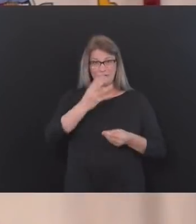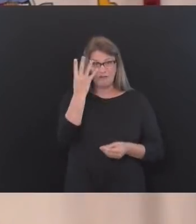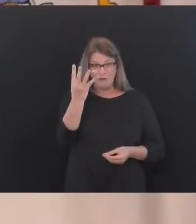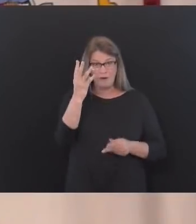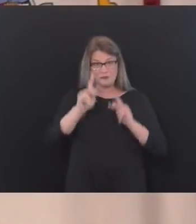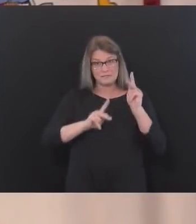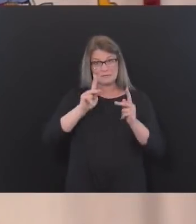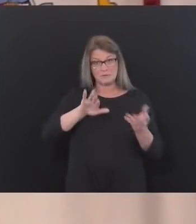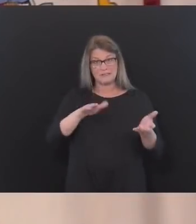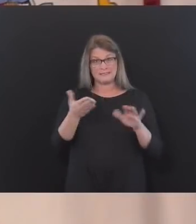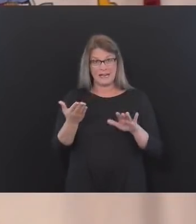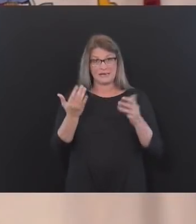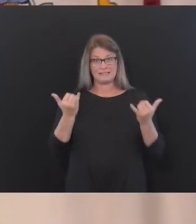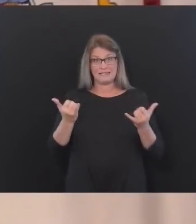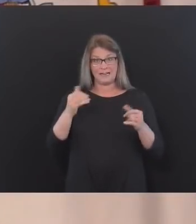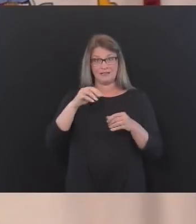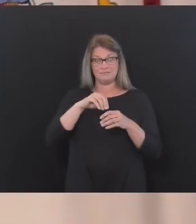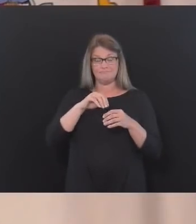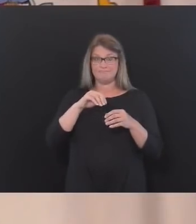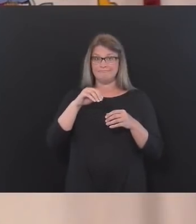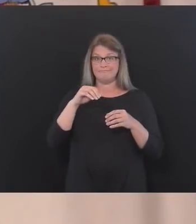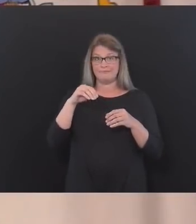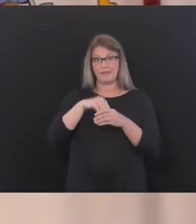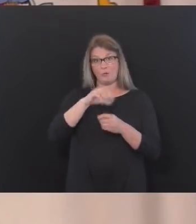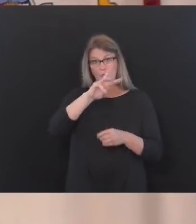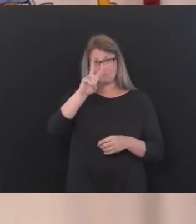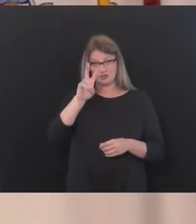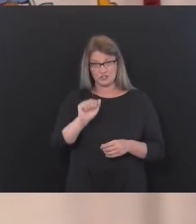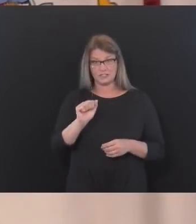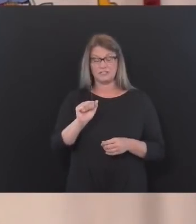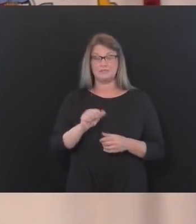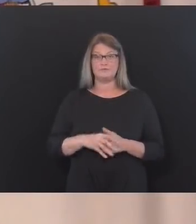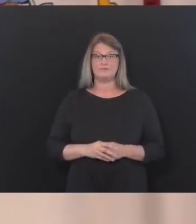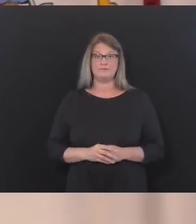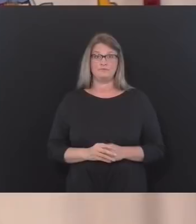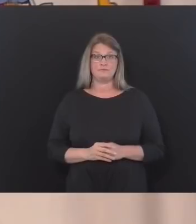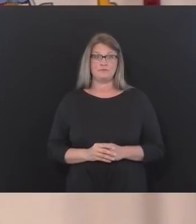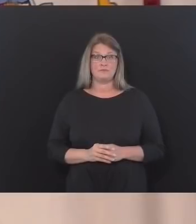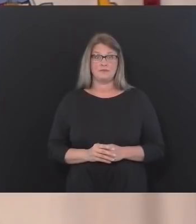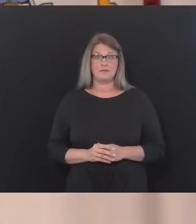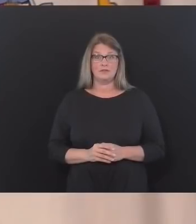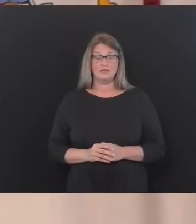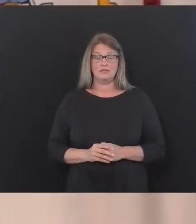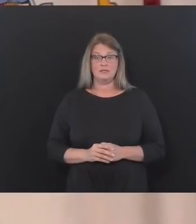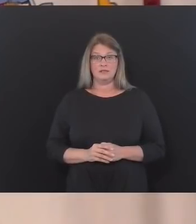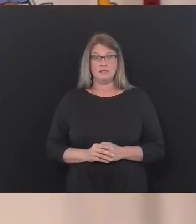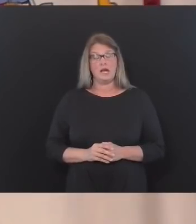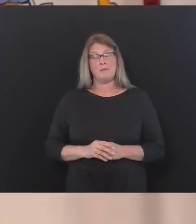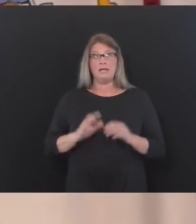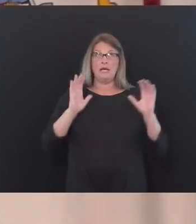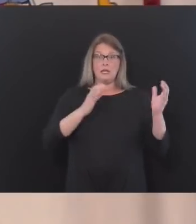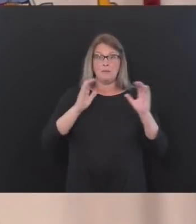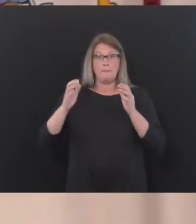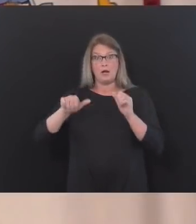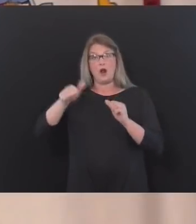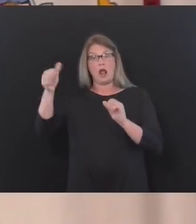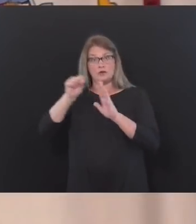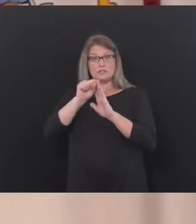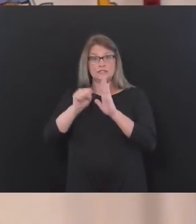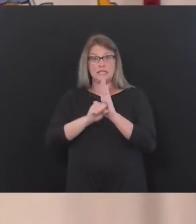And while they're pacing significantly below all the other states